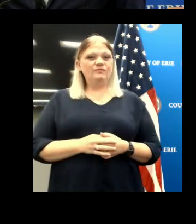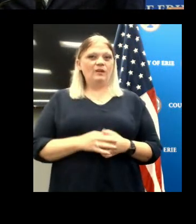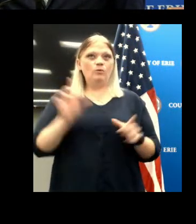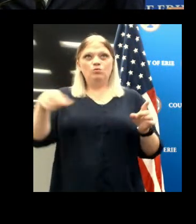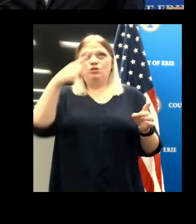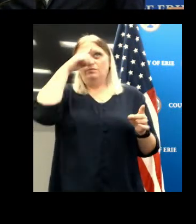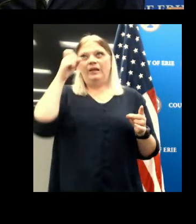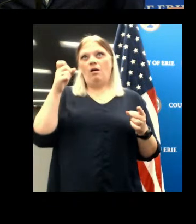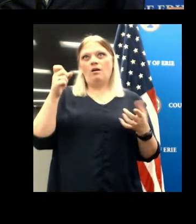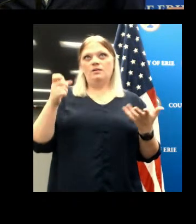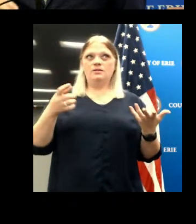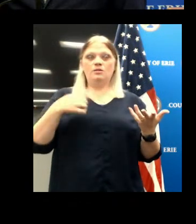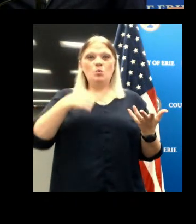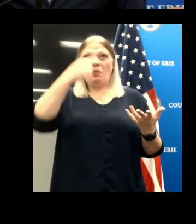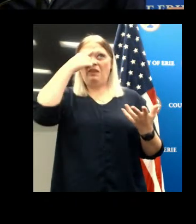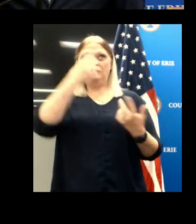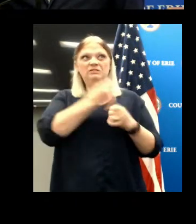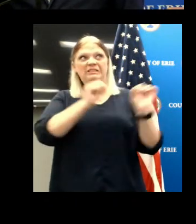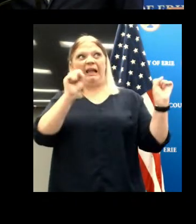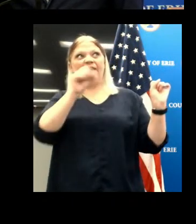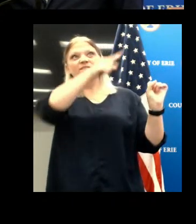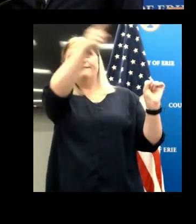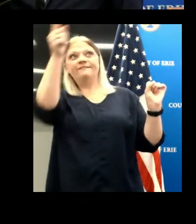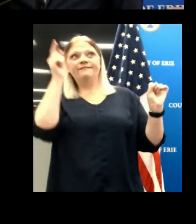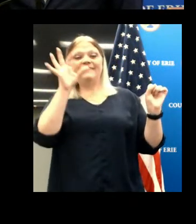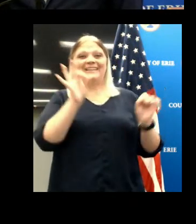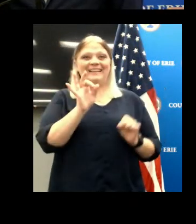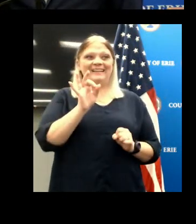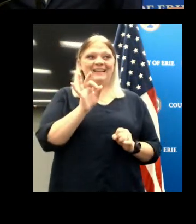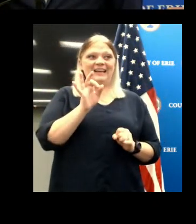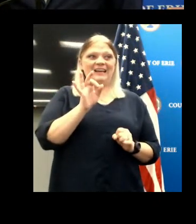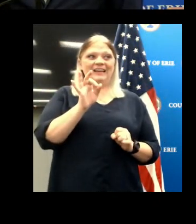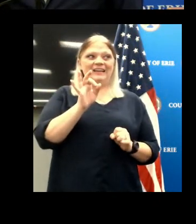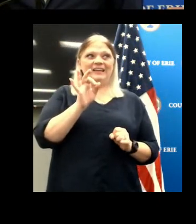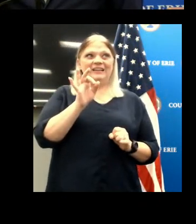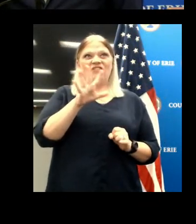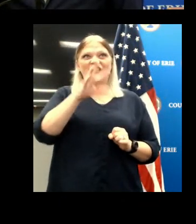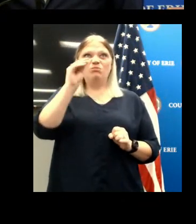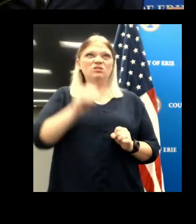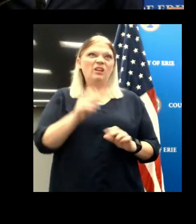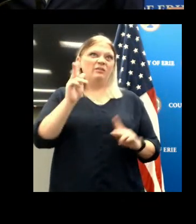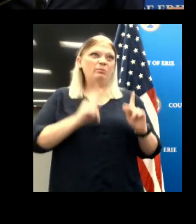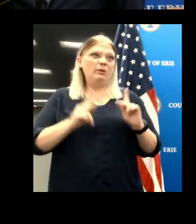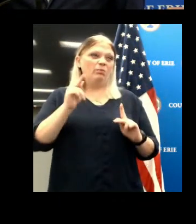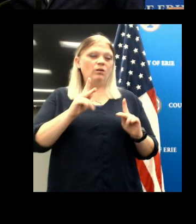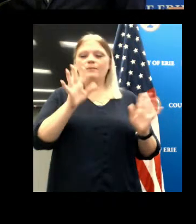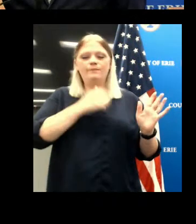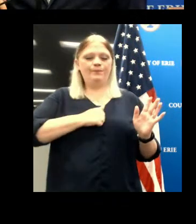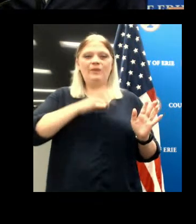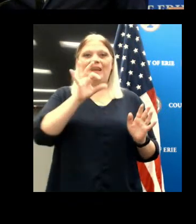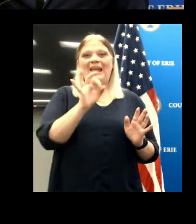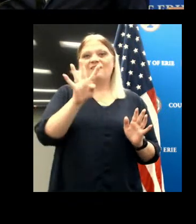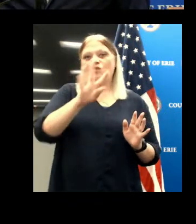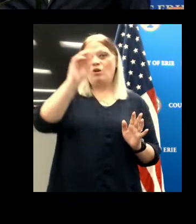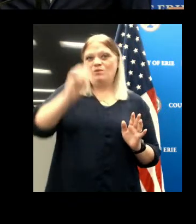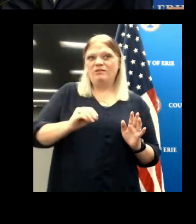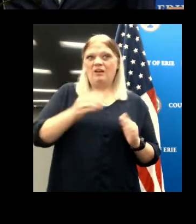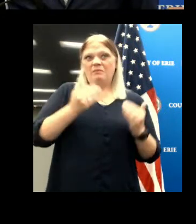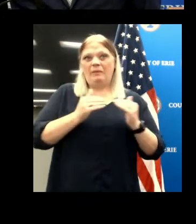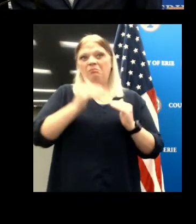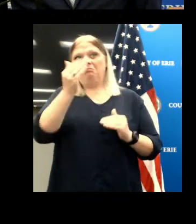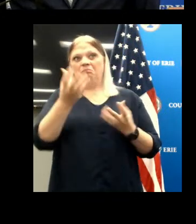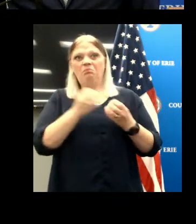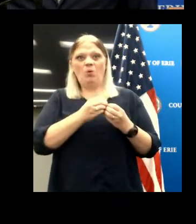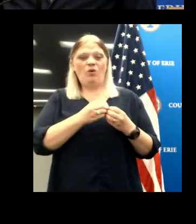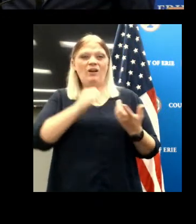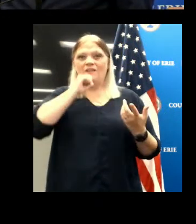because you think it's safe out there, 95% plus of the population, or 94% plus of the population in Erie County